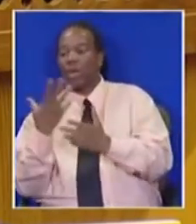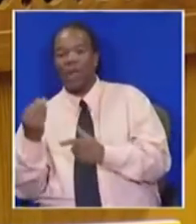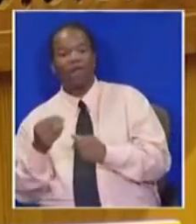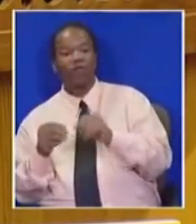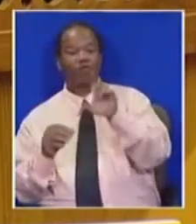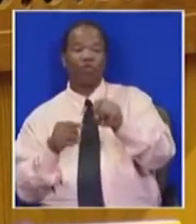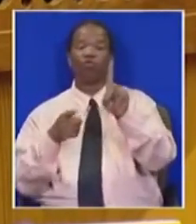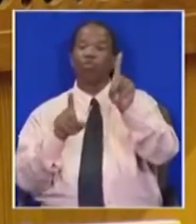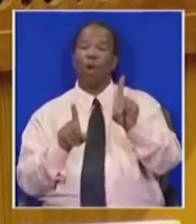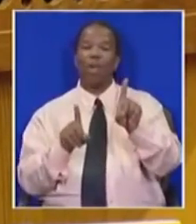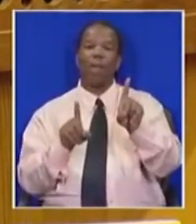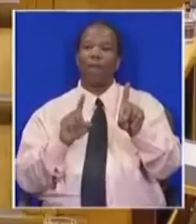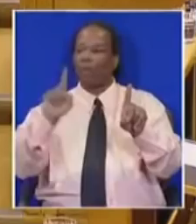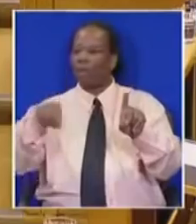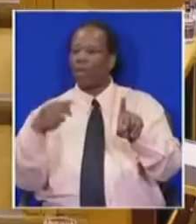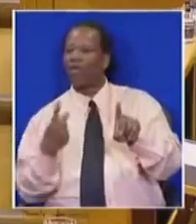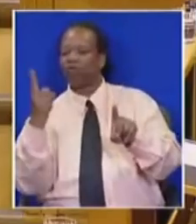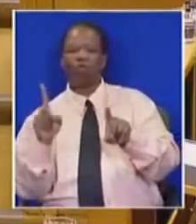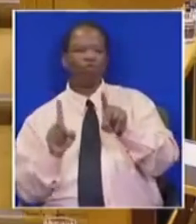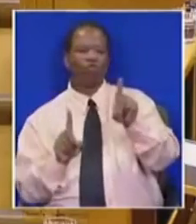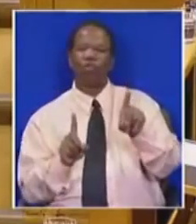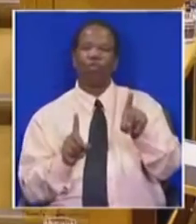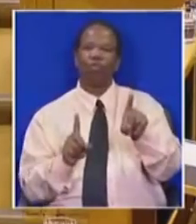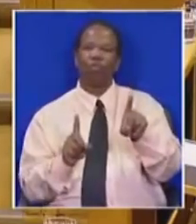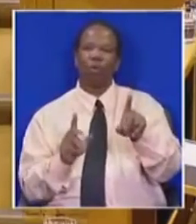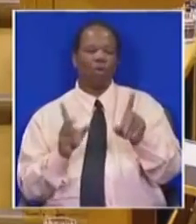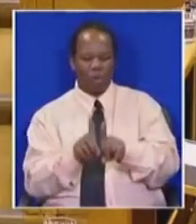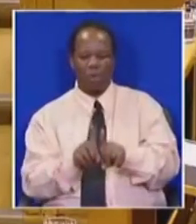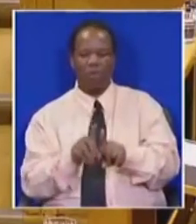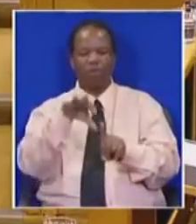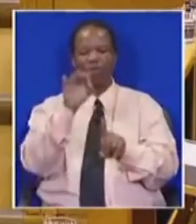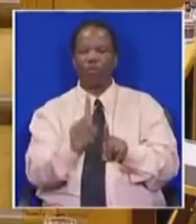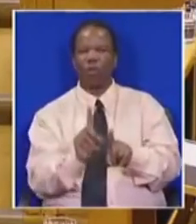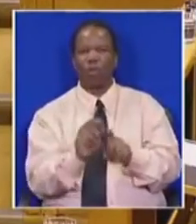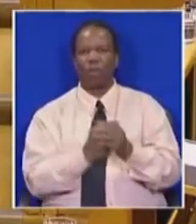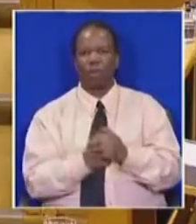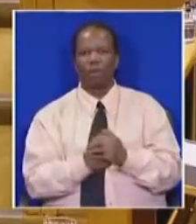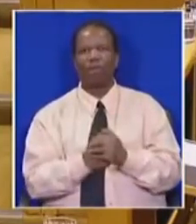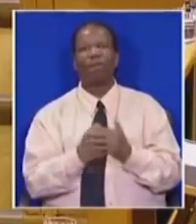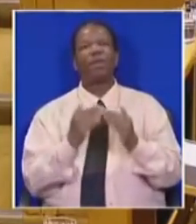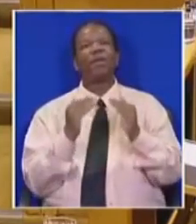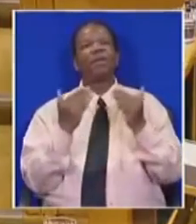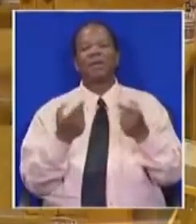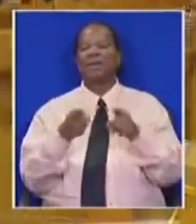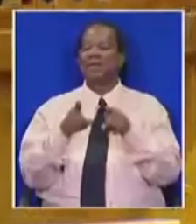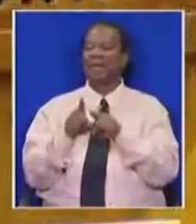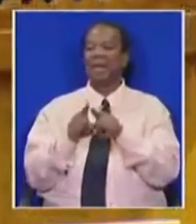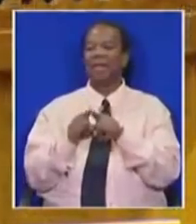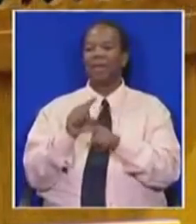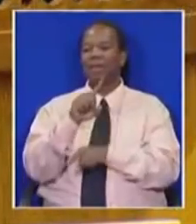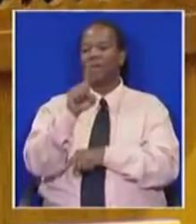can't have both. In fact, this is what our neighbors in Zimbabwe started